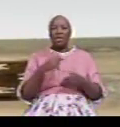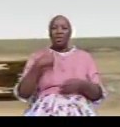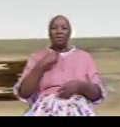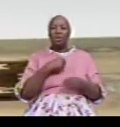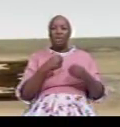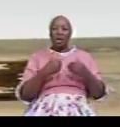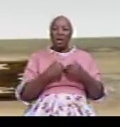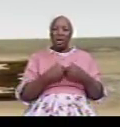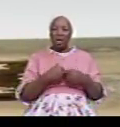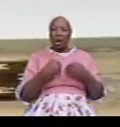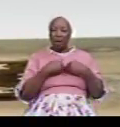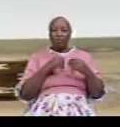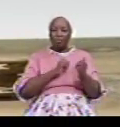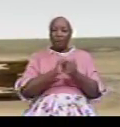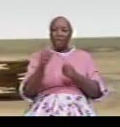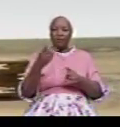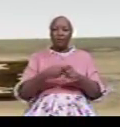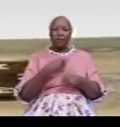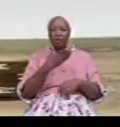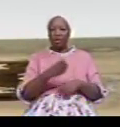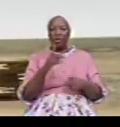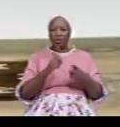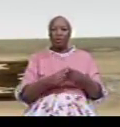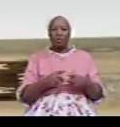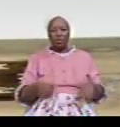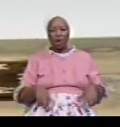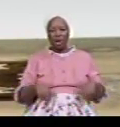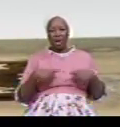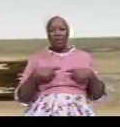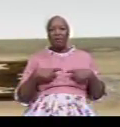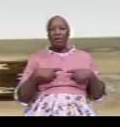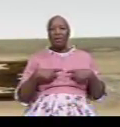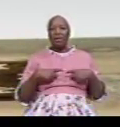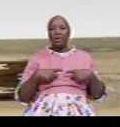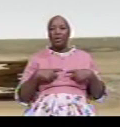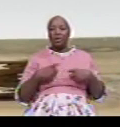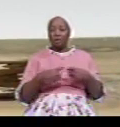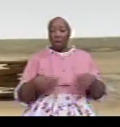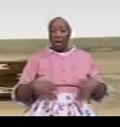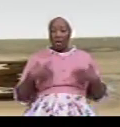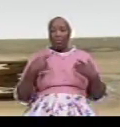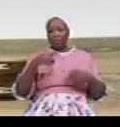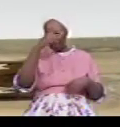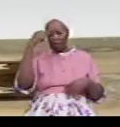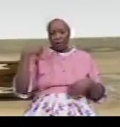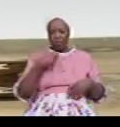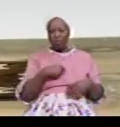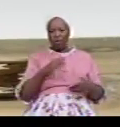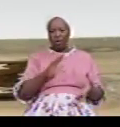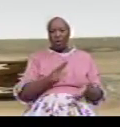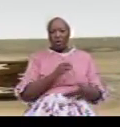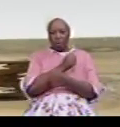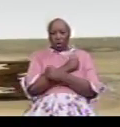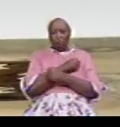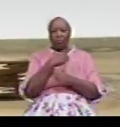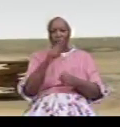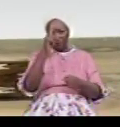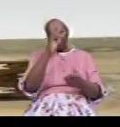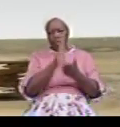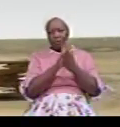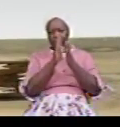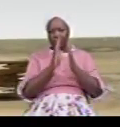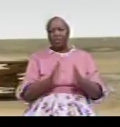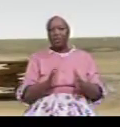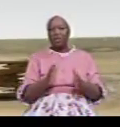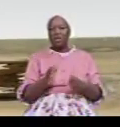from death unto life, because we love the brethren. He that loveth